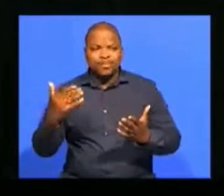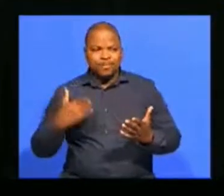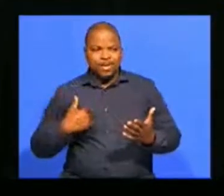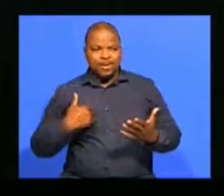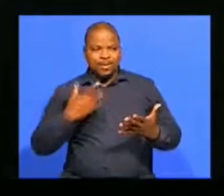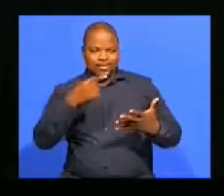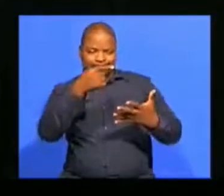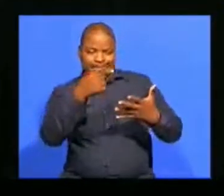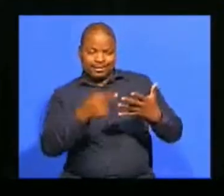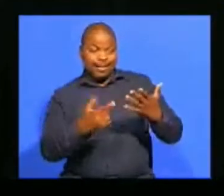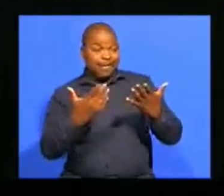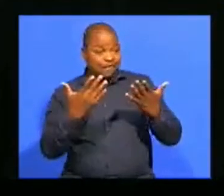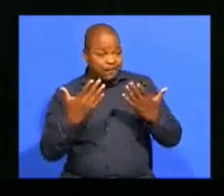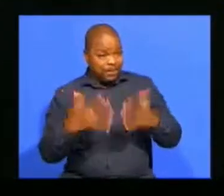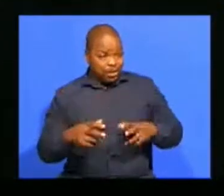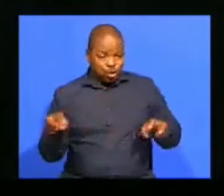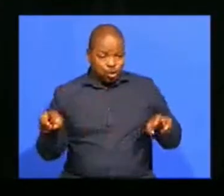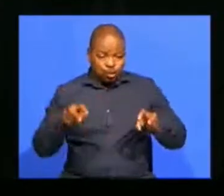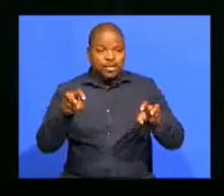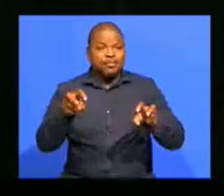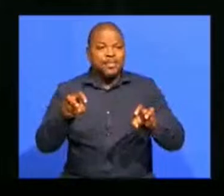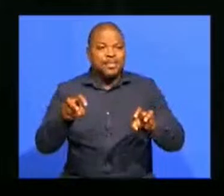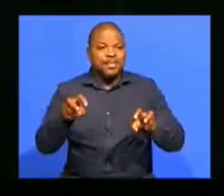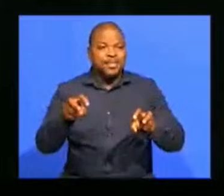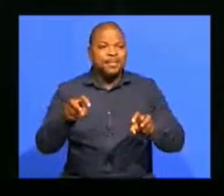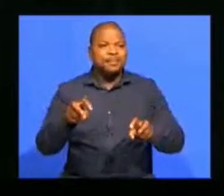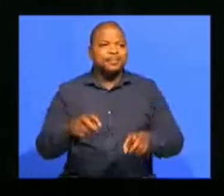already. Tourism,